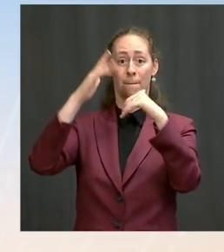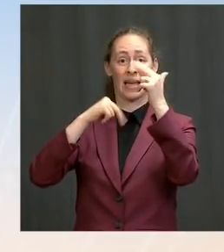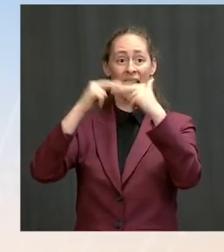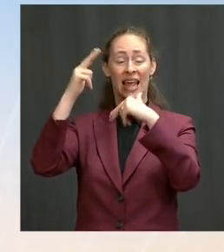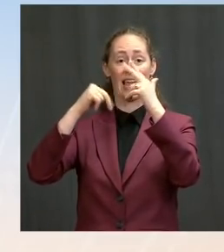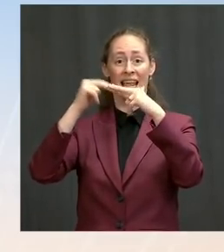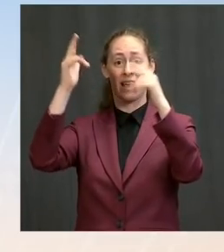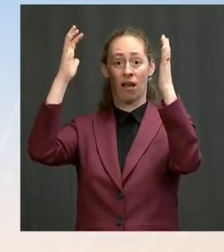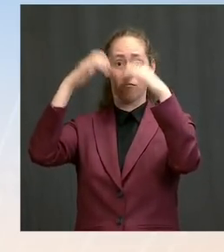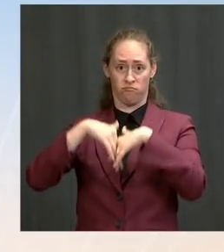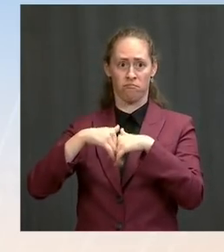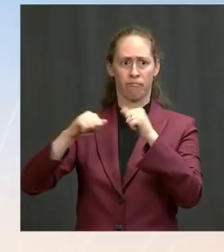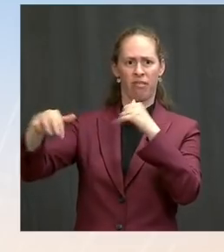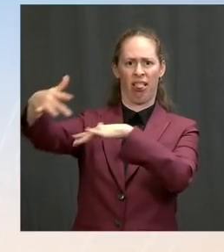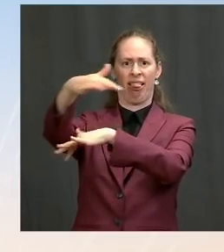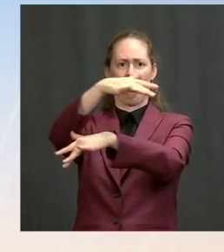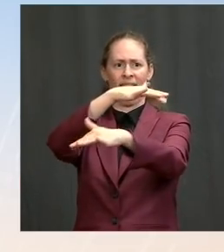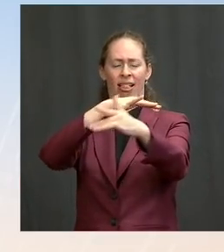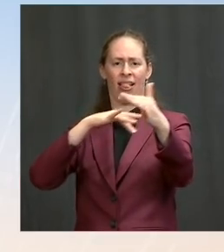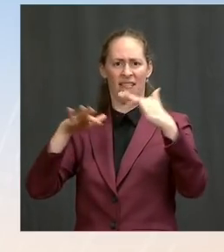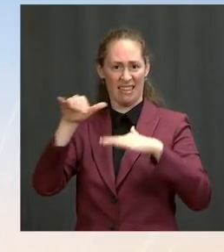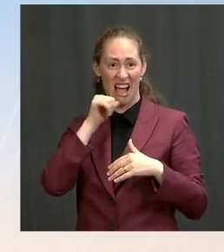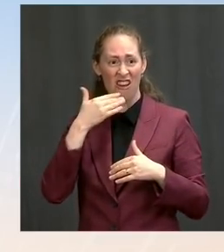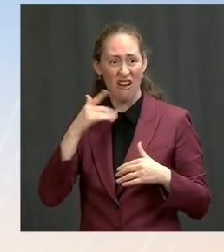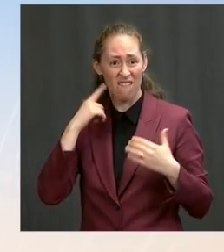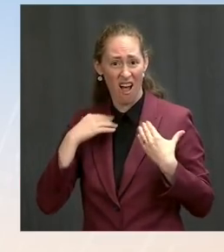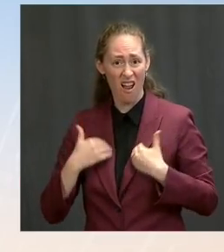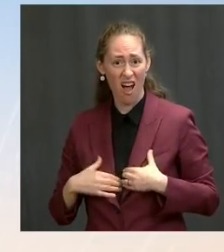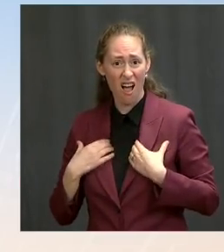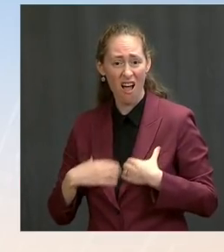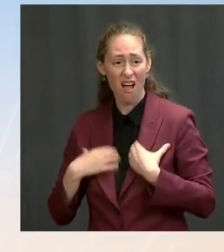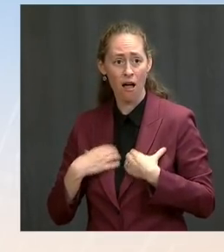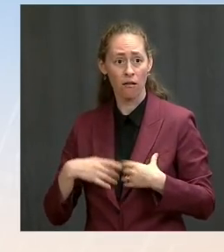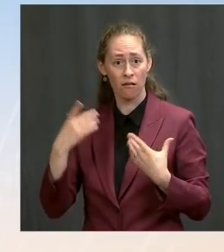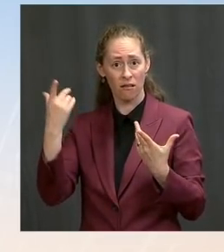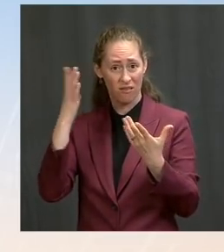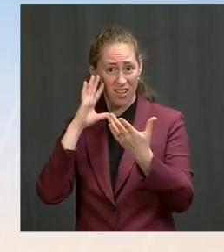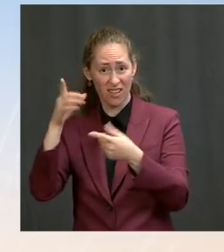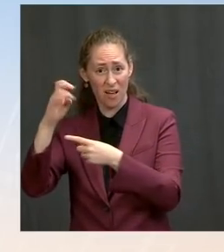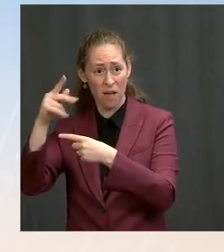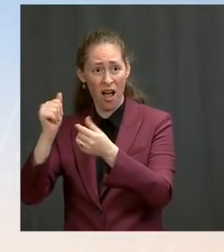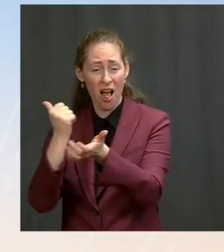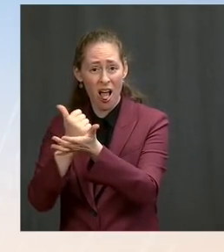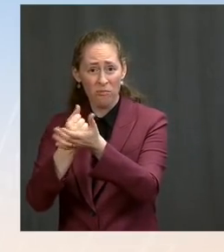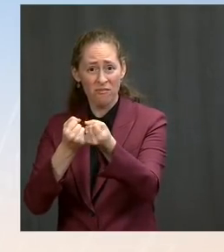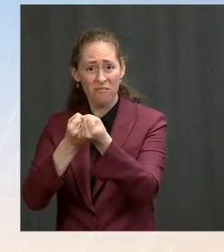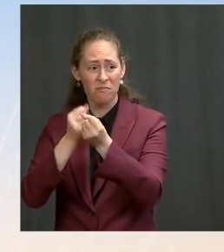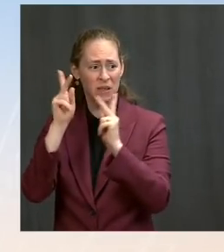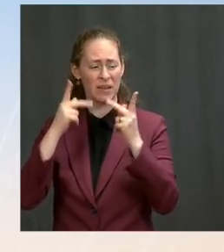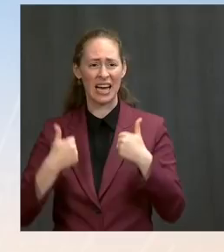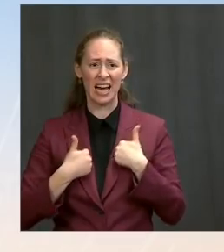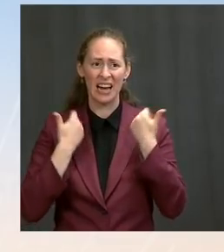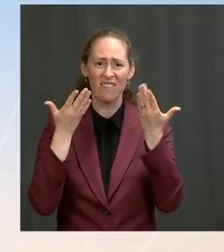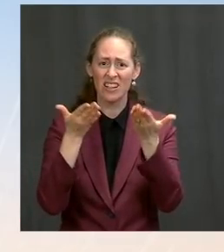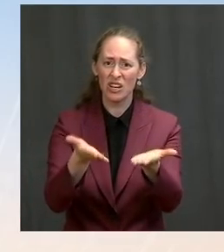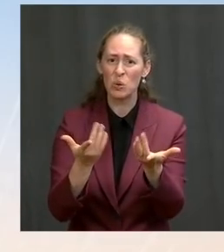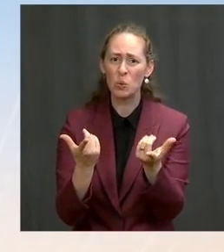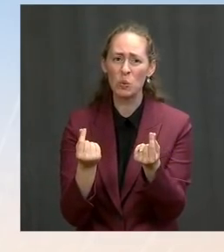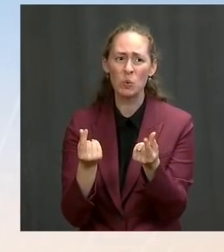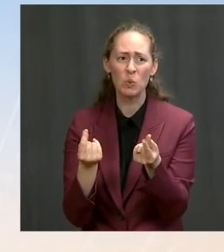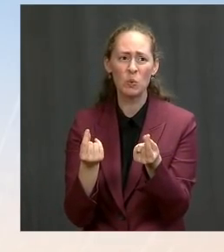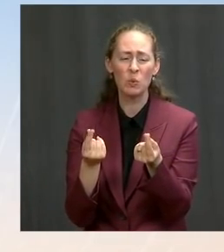Is the EPA making any recommendations or suggestions to try to protect people that are living in the area and, of course, the first responders who are searching the